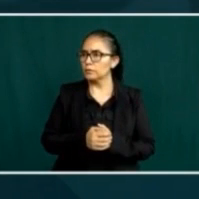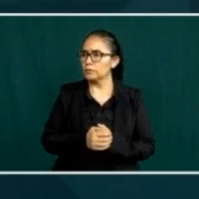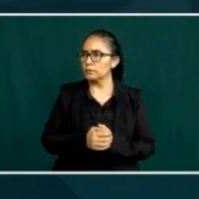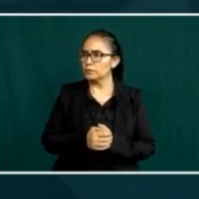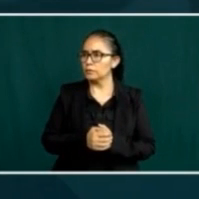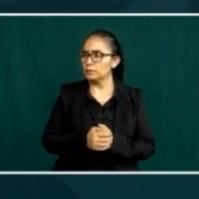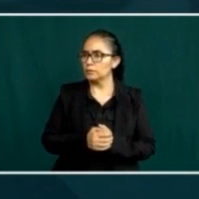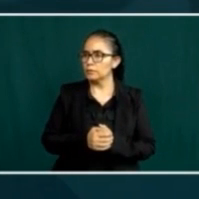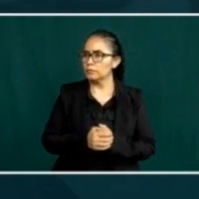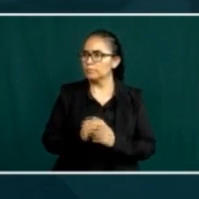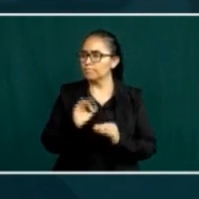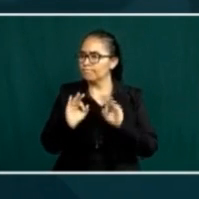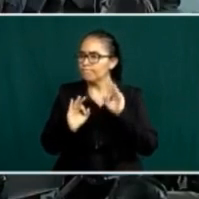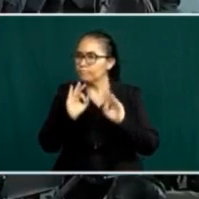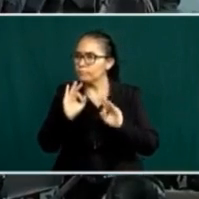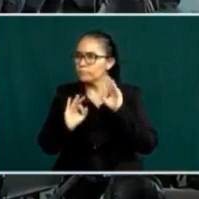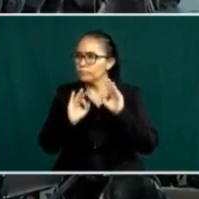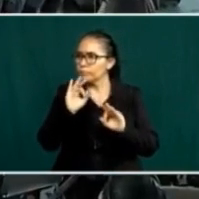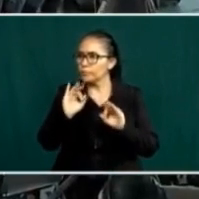And they will